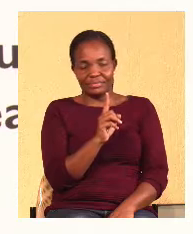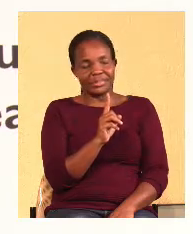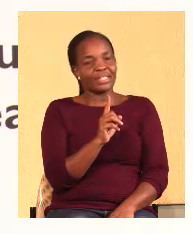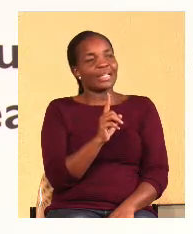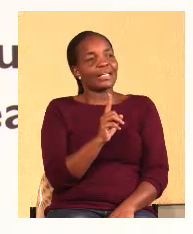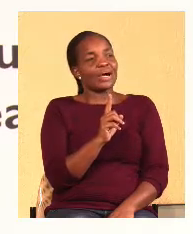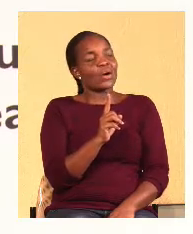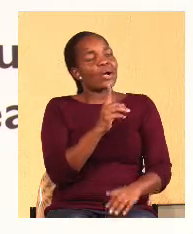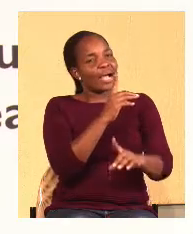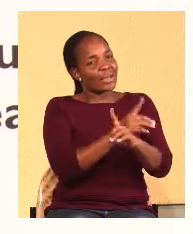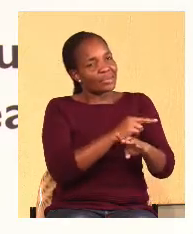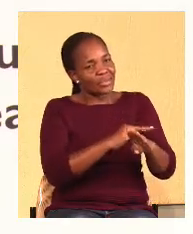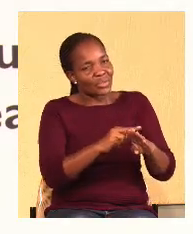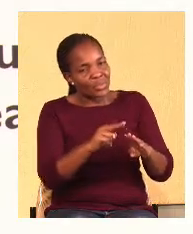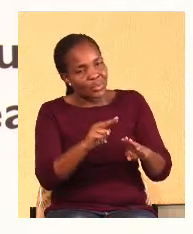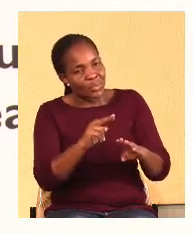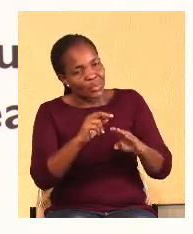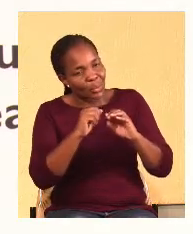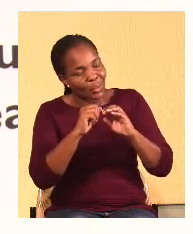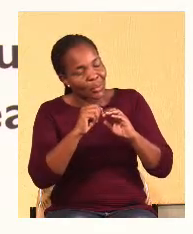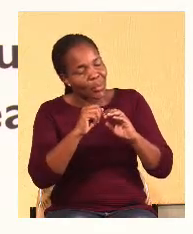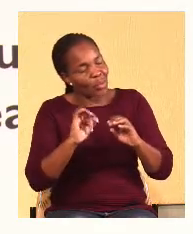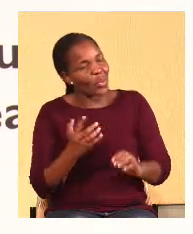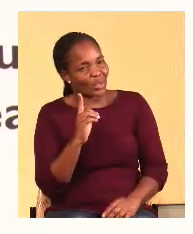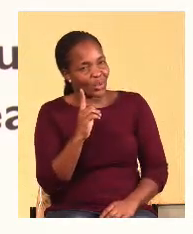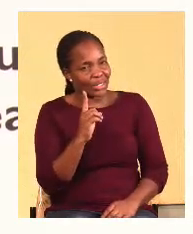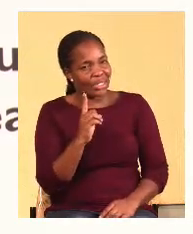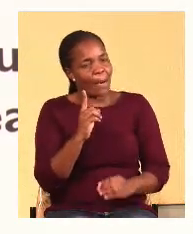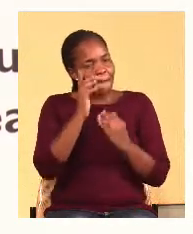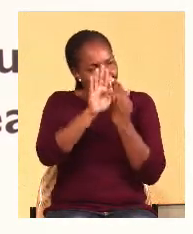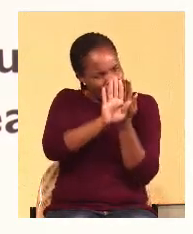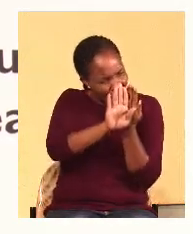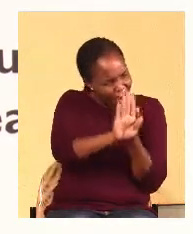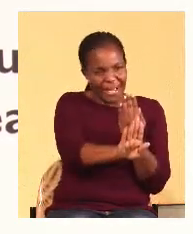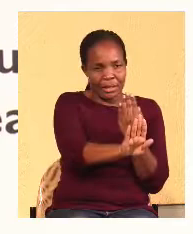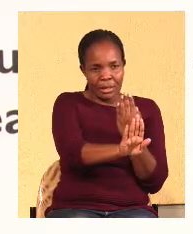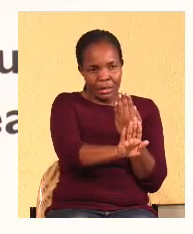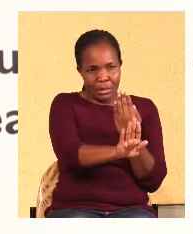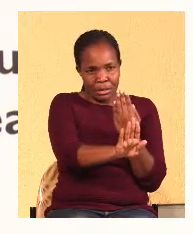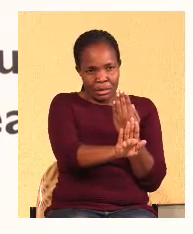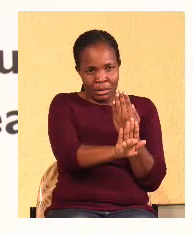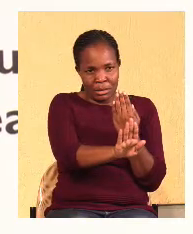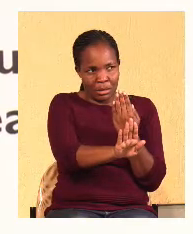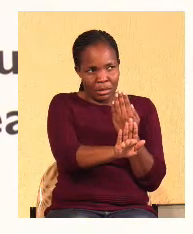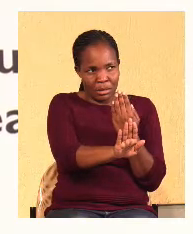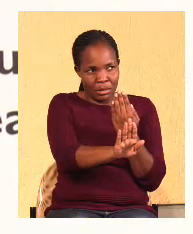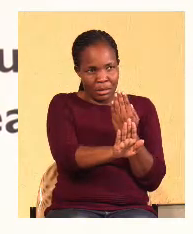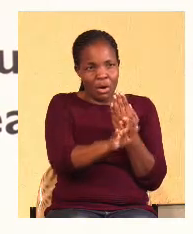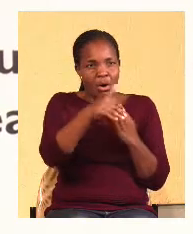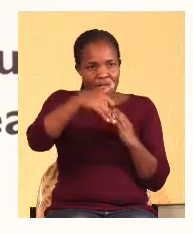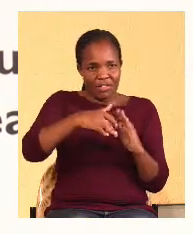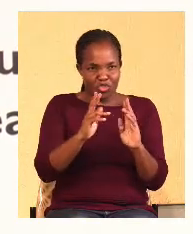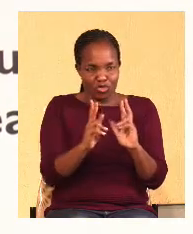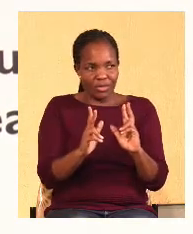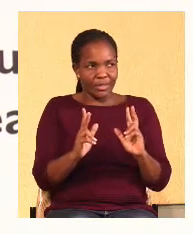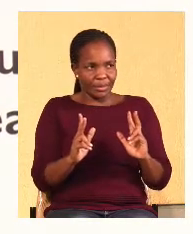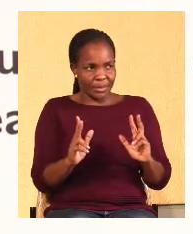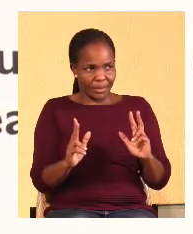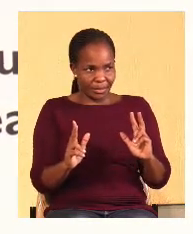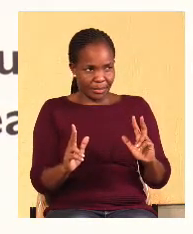we ensure that we protect a disproportionate number of Namibians? It's not